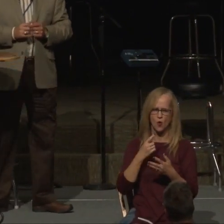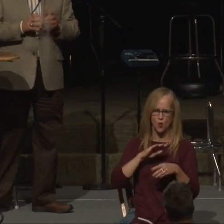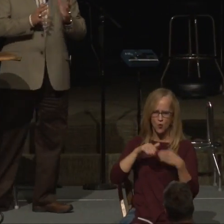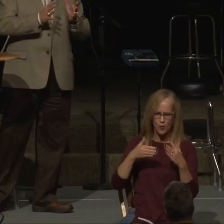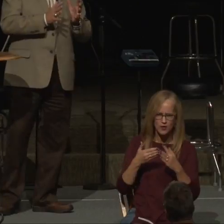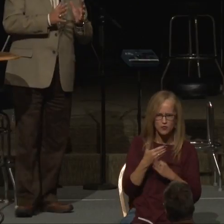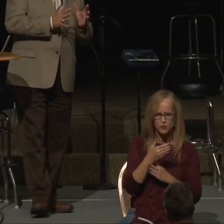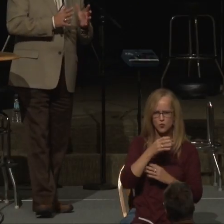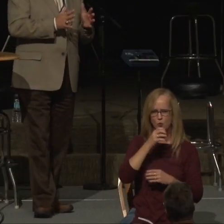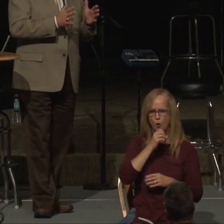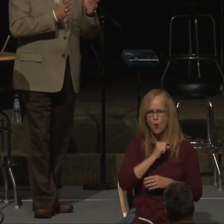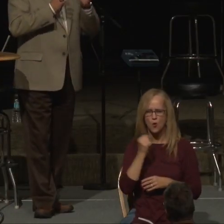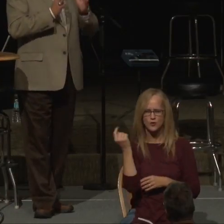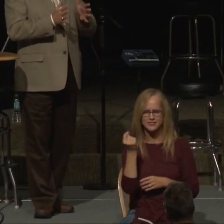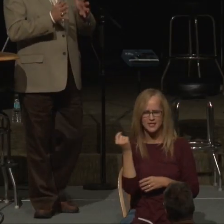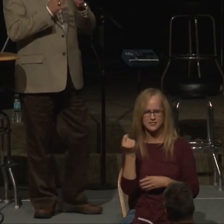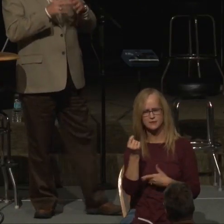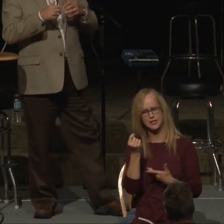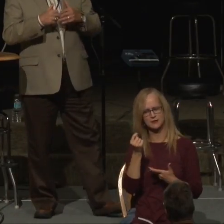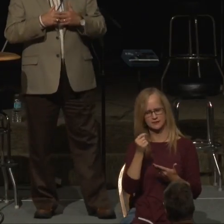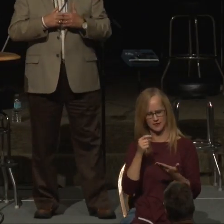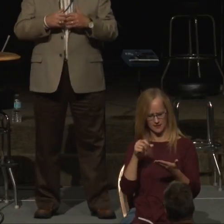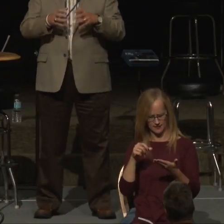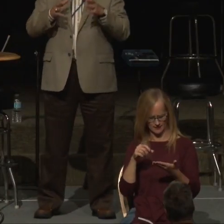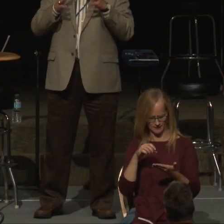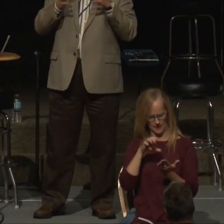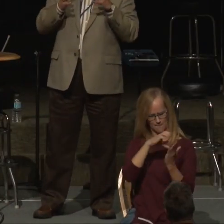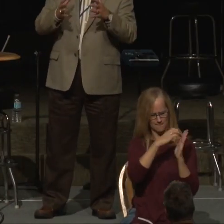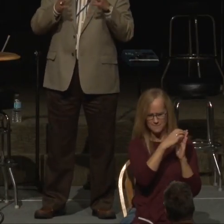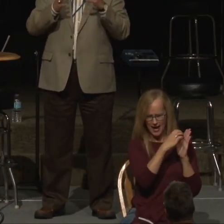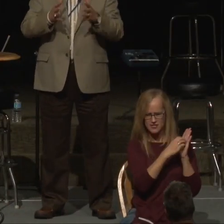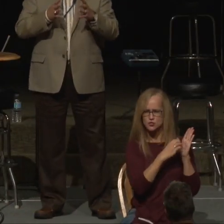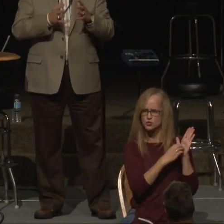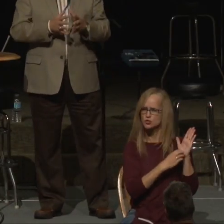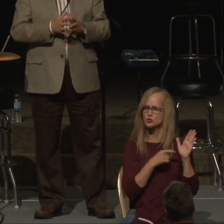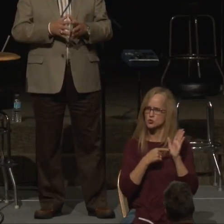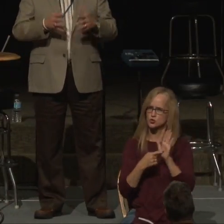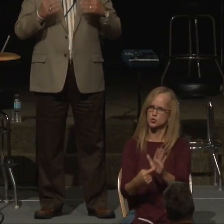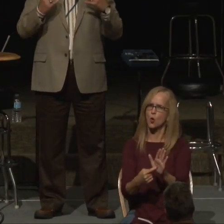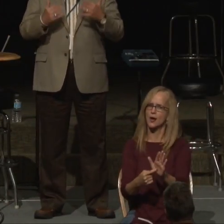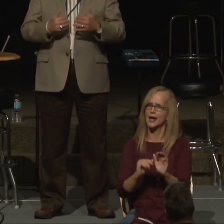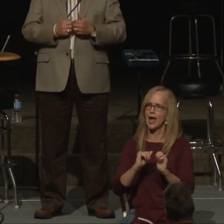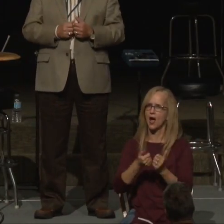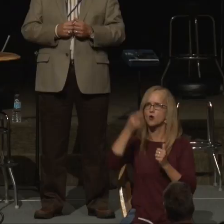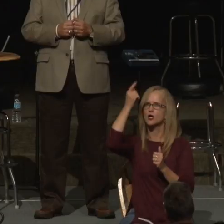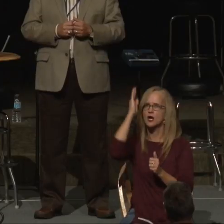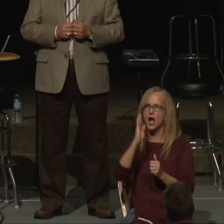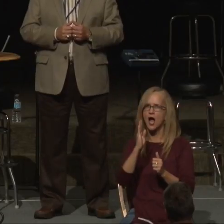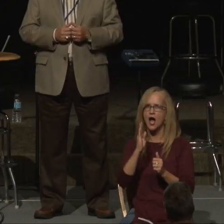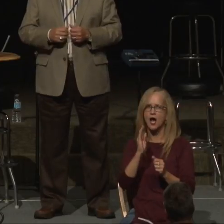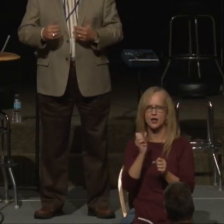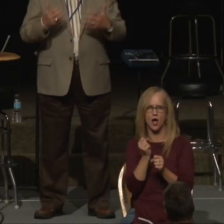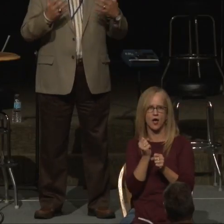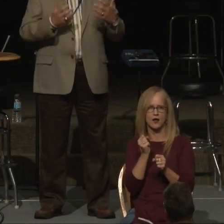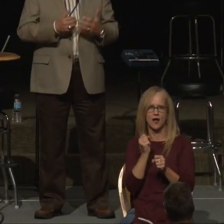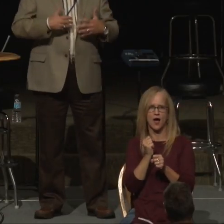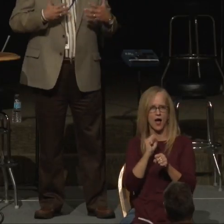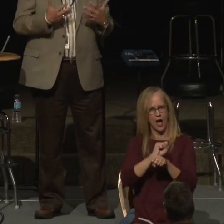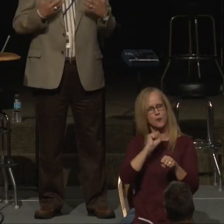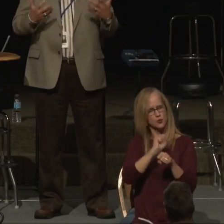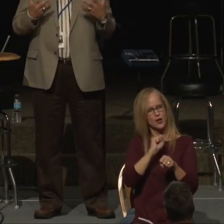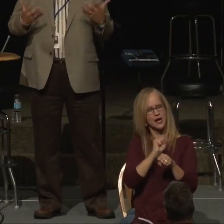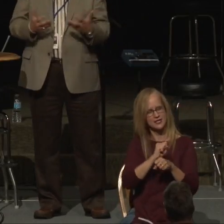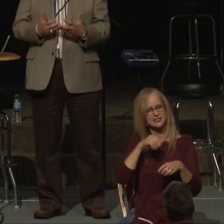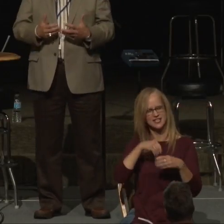Old Testament passages showing our congregation how God often operates in the realm of unreasonableness. In other words,